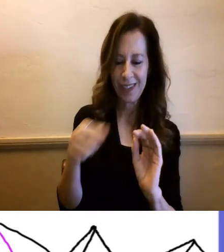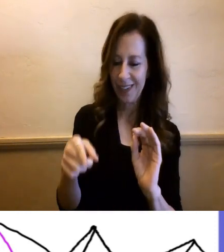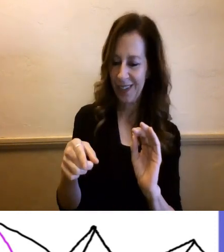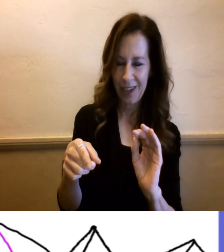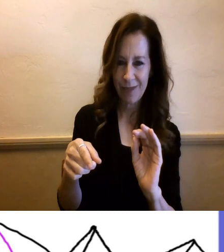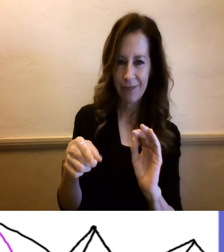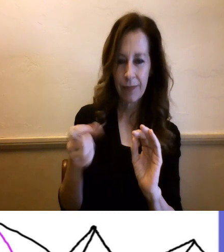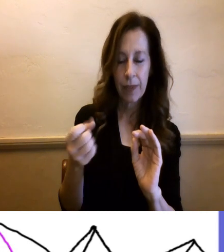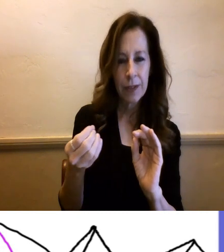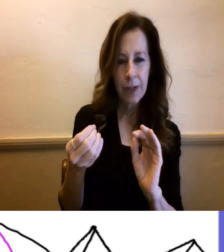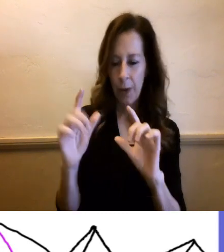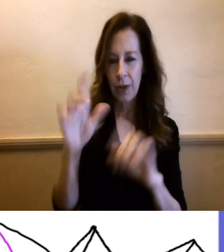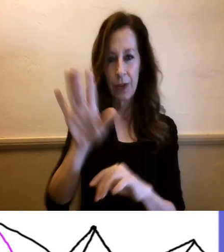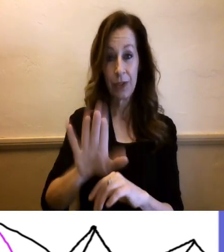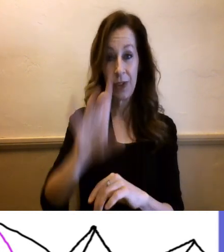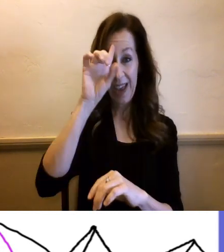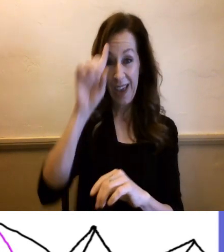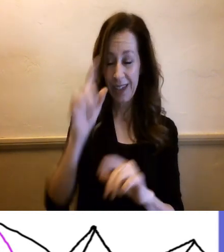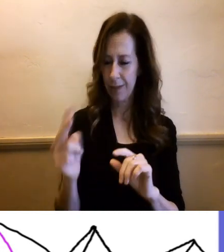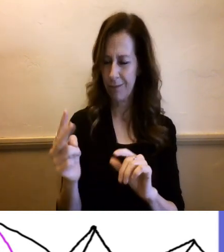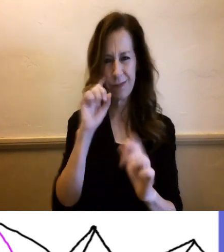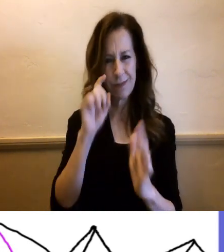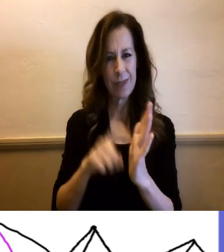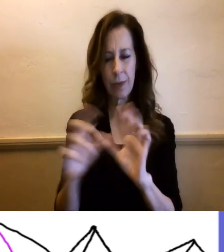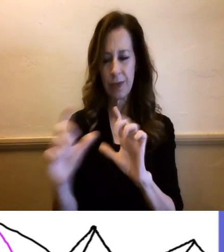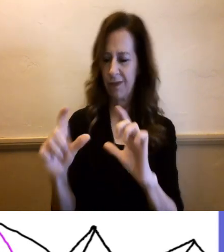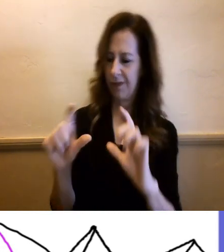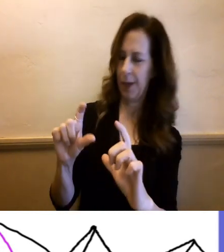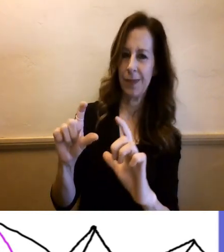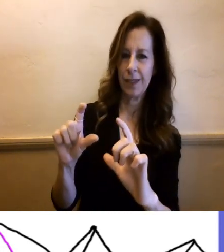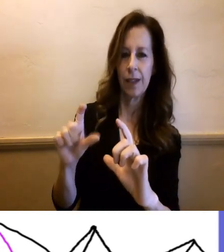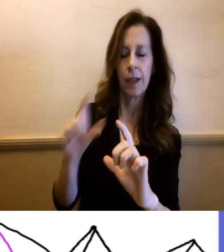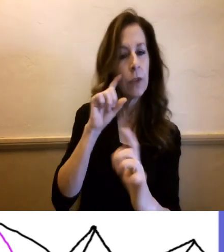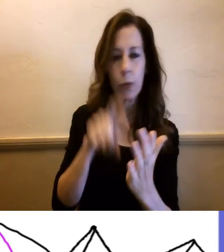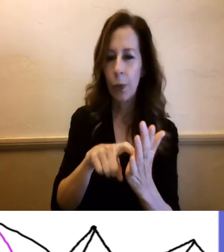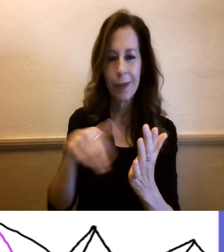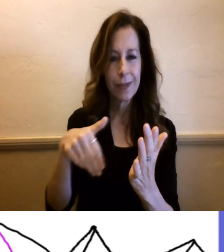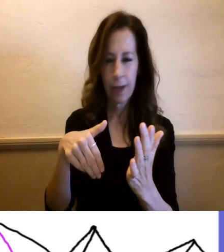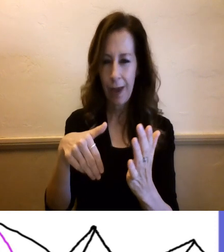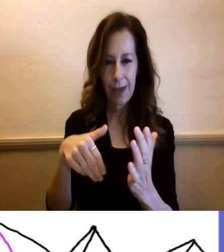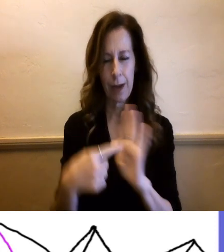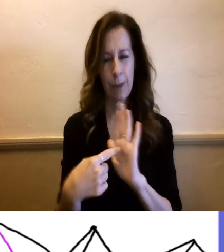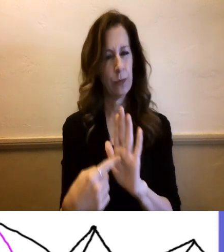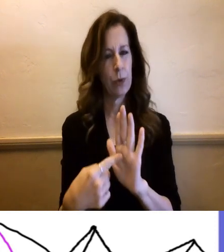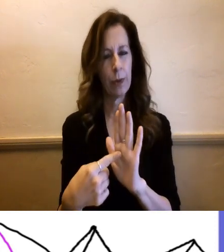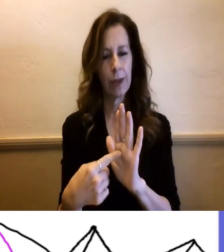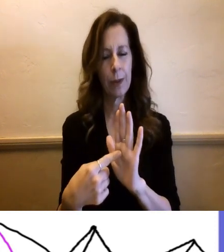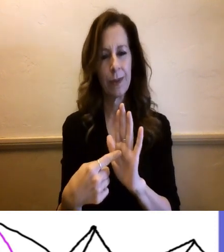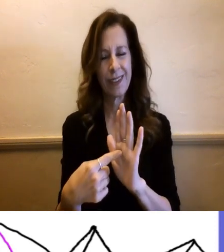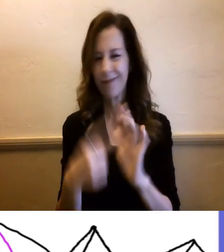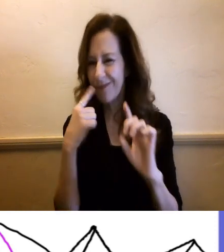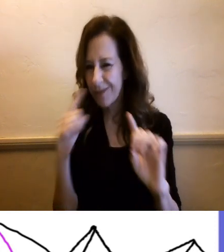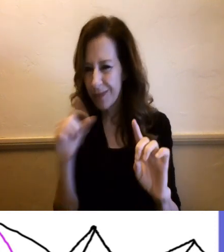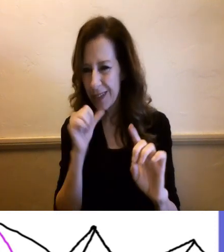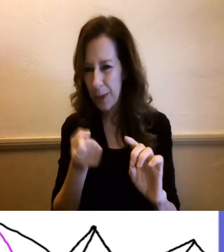the color of the lines. So it's flipping in your head, right? If you haven't seen it yet, and even if with me showing you this,